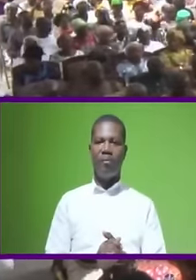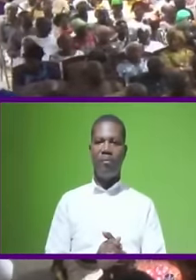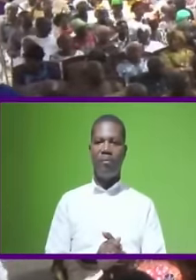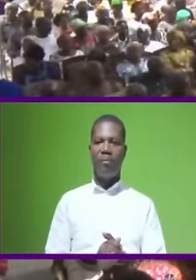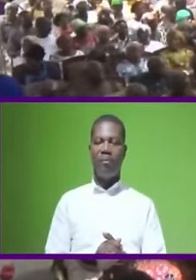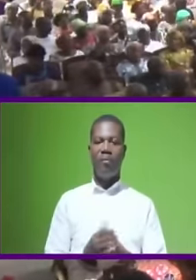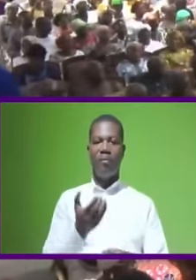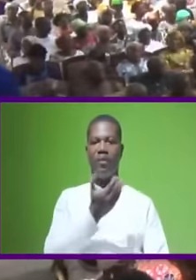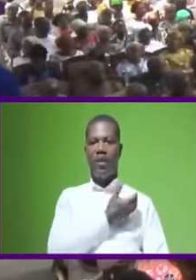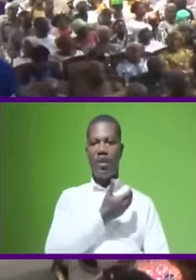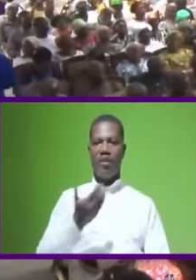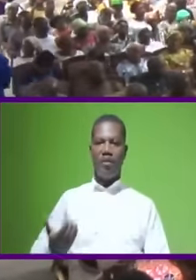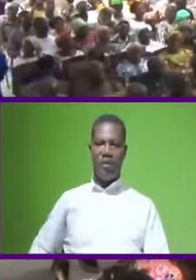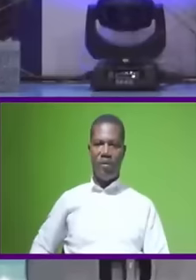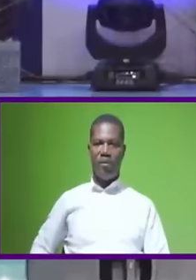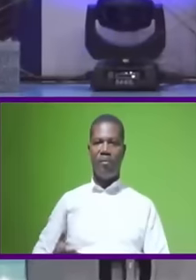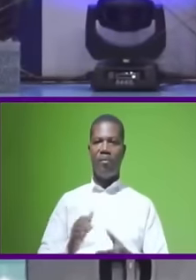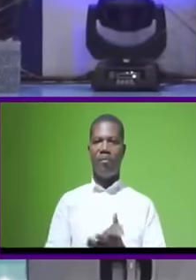Nananum.